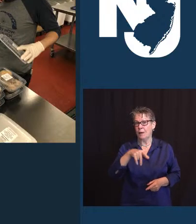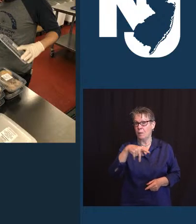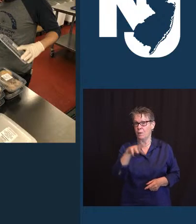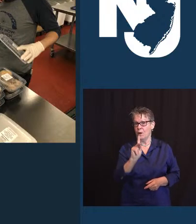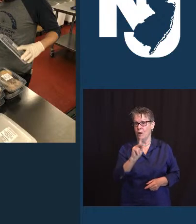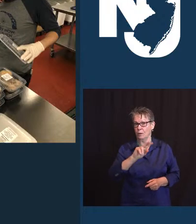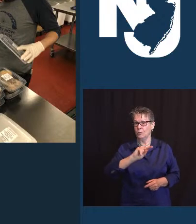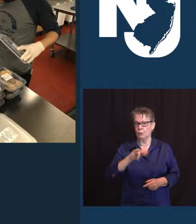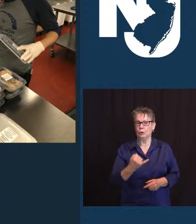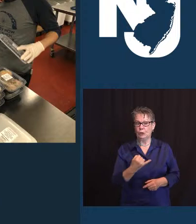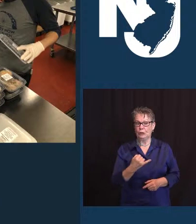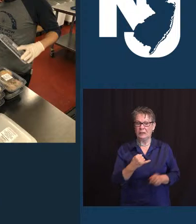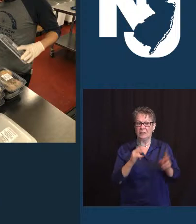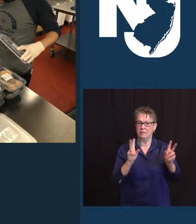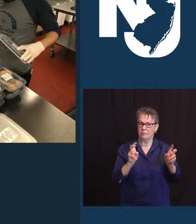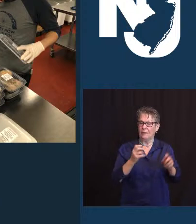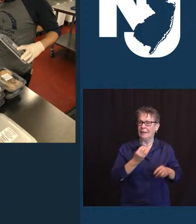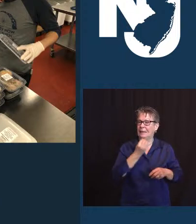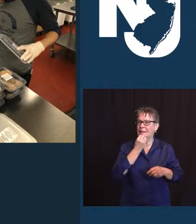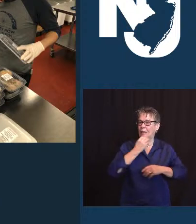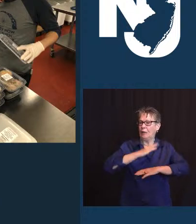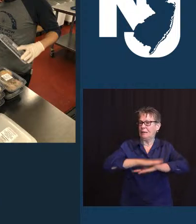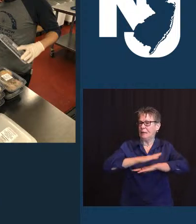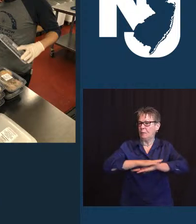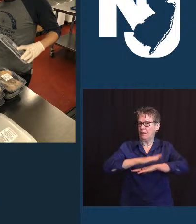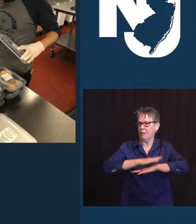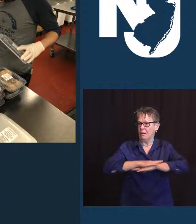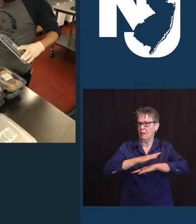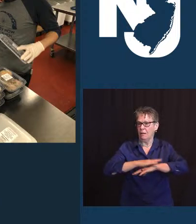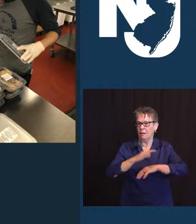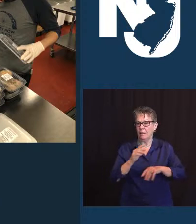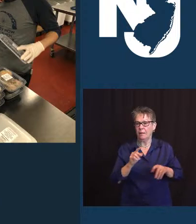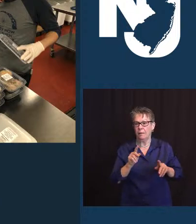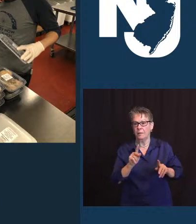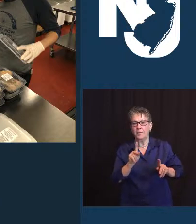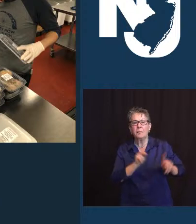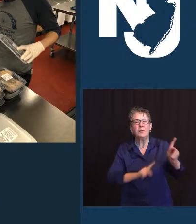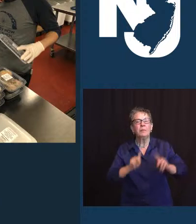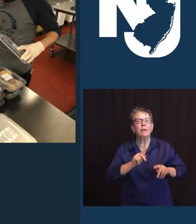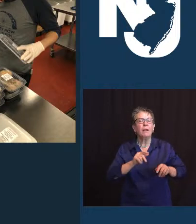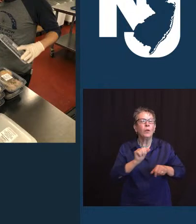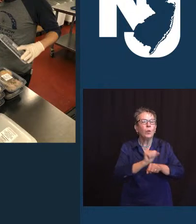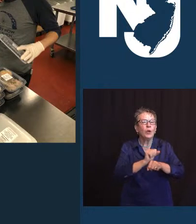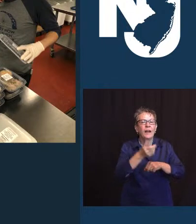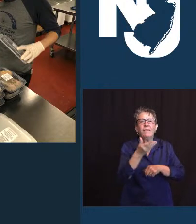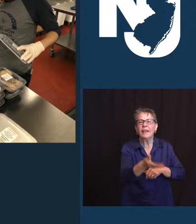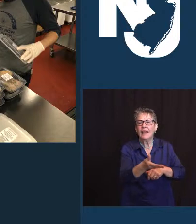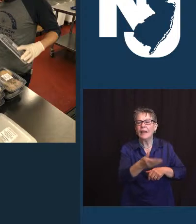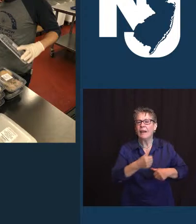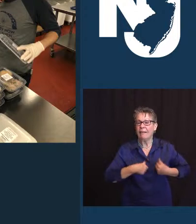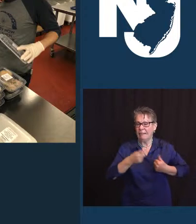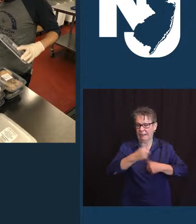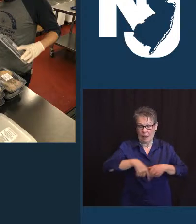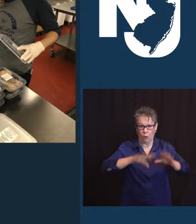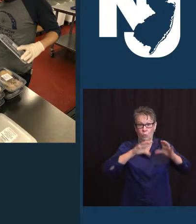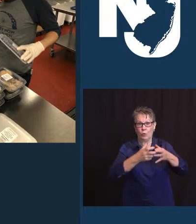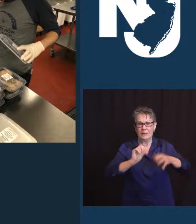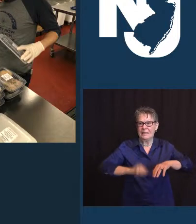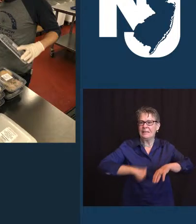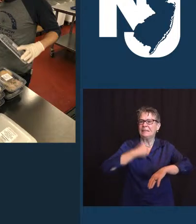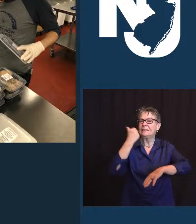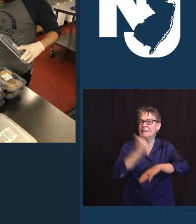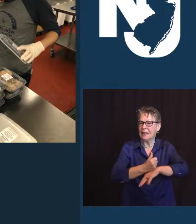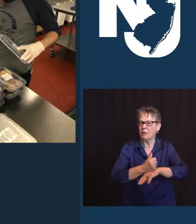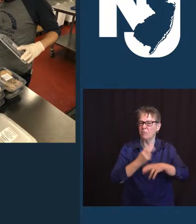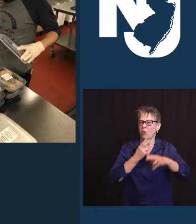Giuseppe Joe Grillo, Allison Colorica, and Kathy Kelly founded the Asbury Park Dinner Table, and I